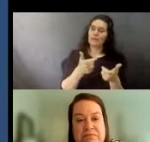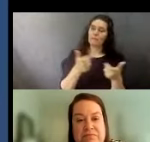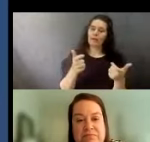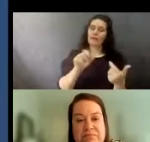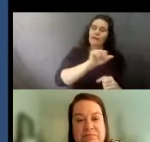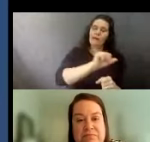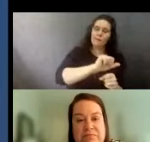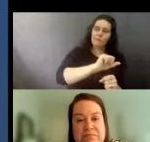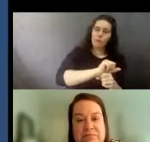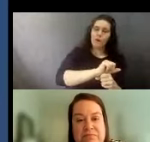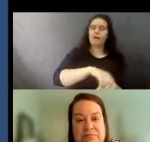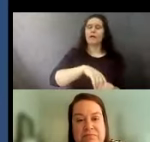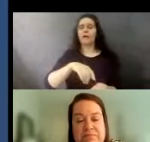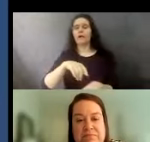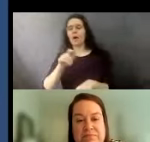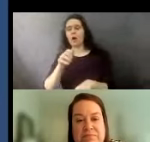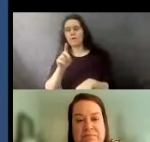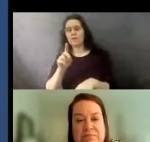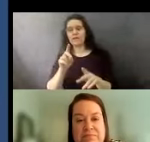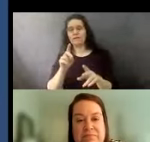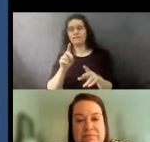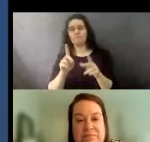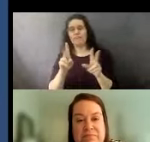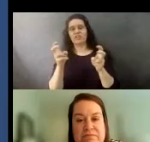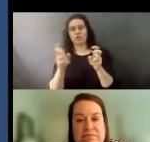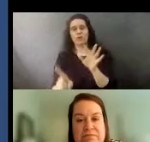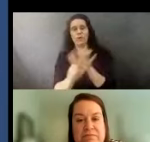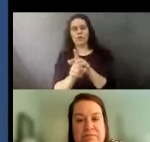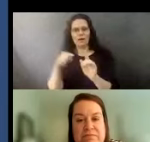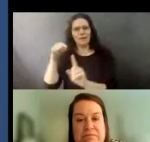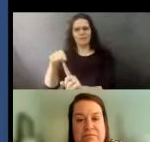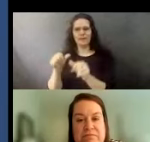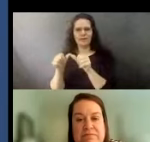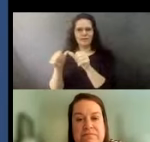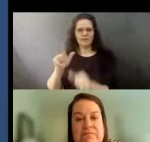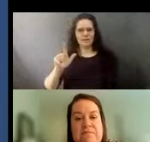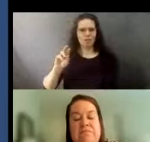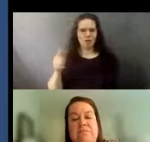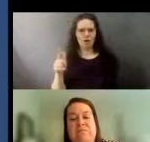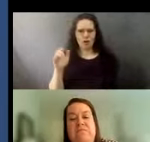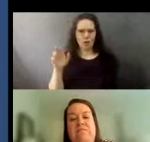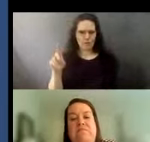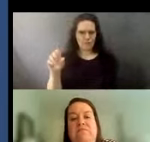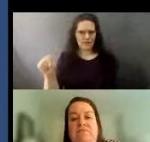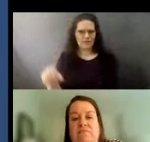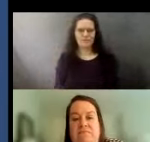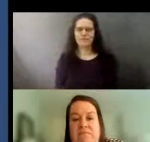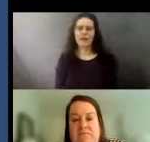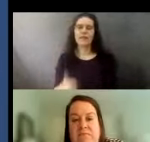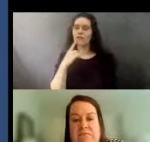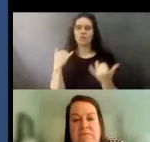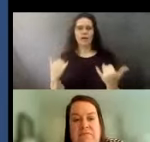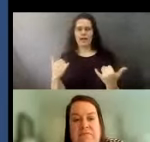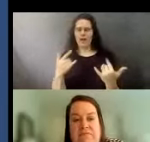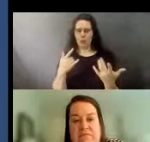getting a better handle and getting our arms around the size of this problem. There's a whole lot, I think, of unawareness. I mean,